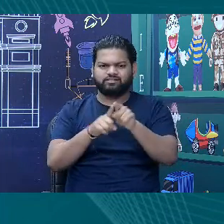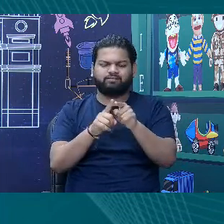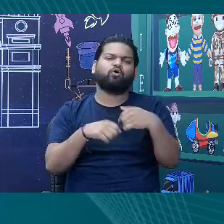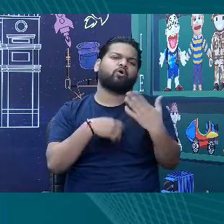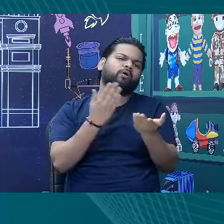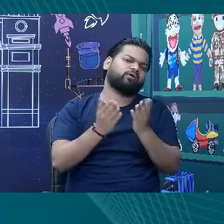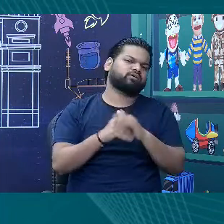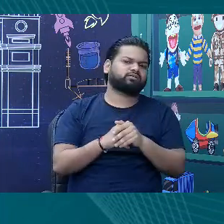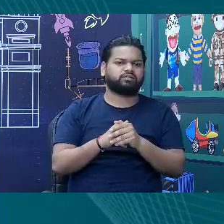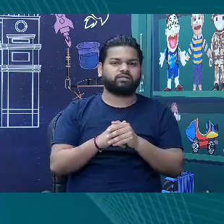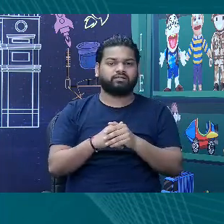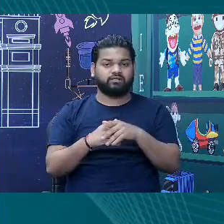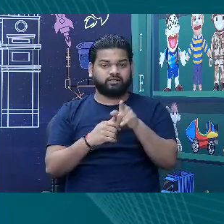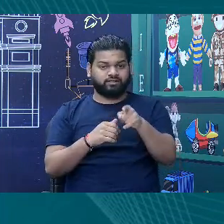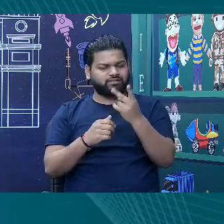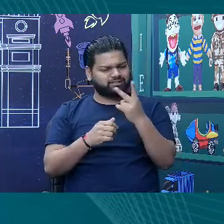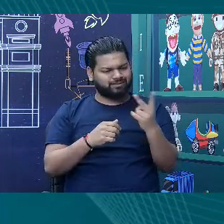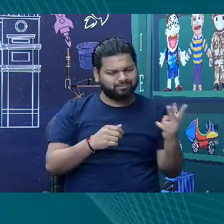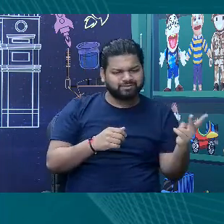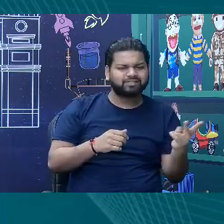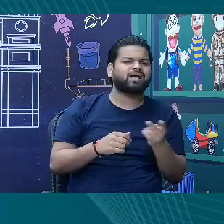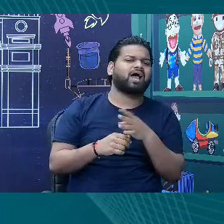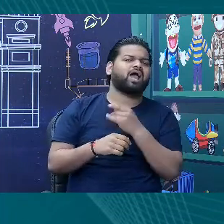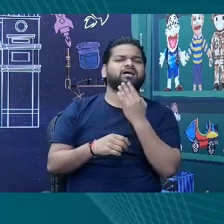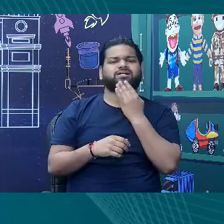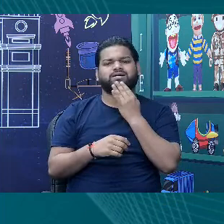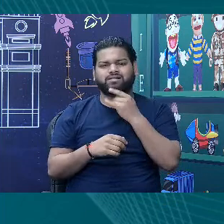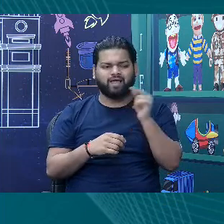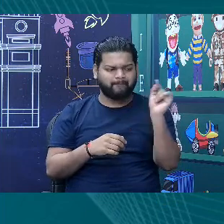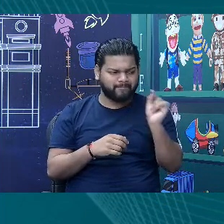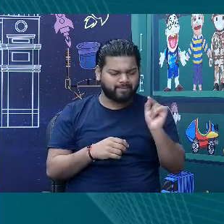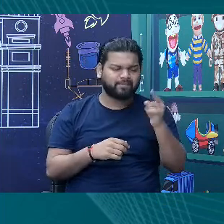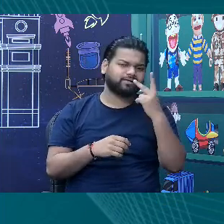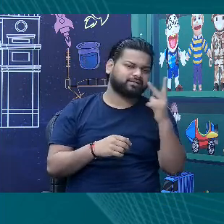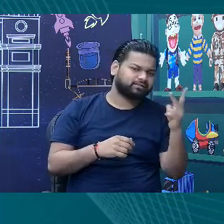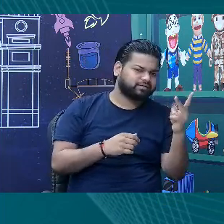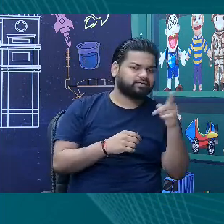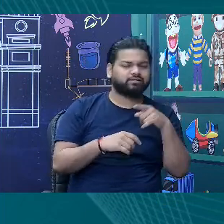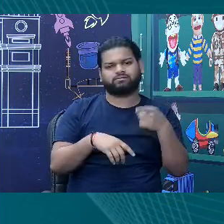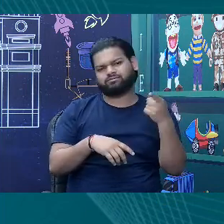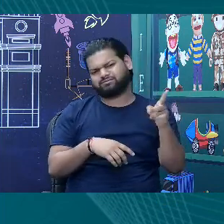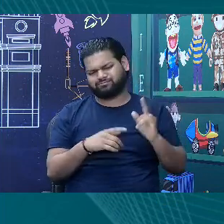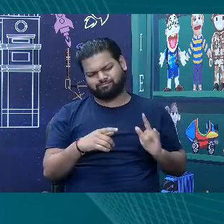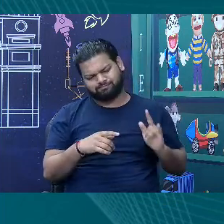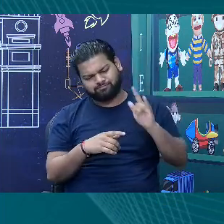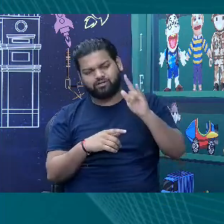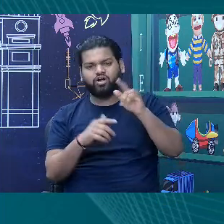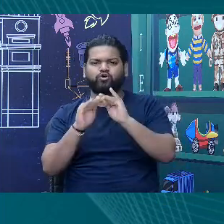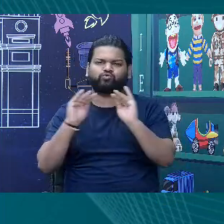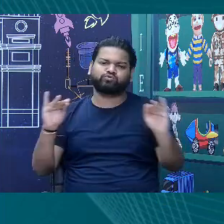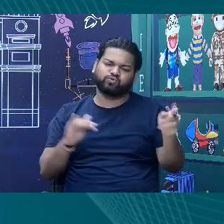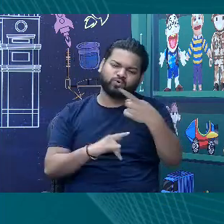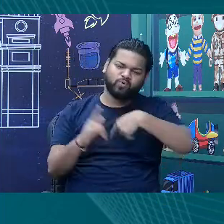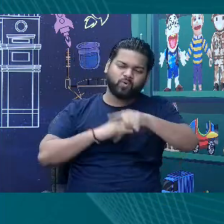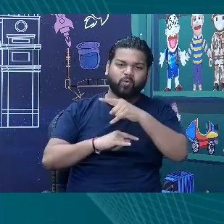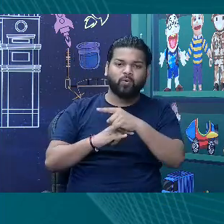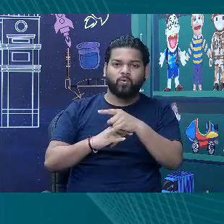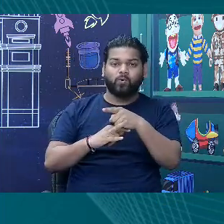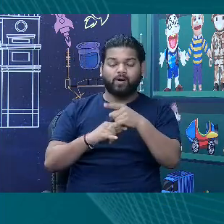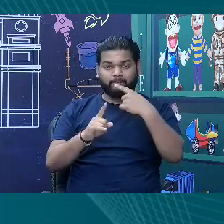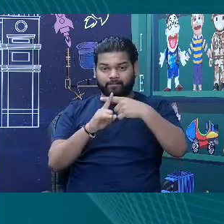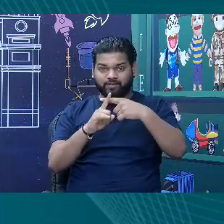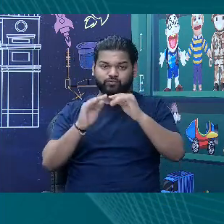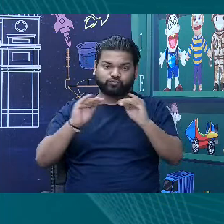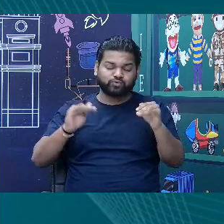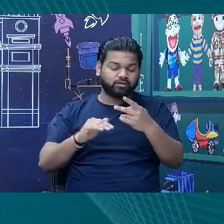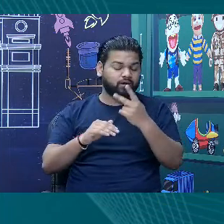you can draw it with the help of colored pens. Mark the location icon and the flyway, so that the students may come to know with the tactile map